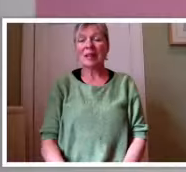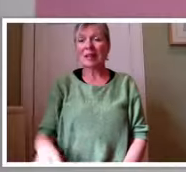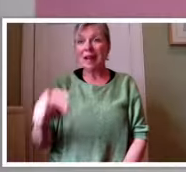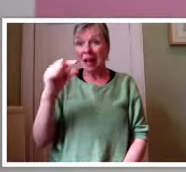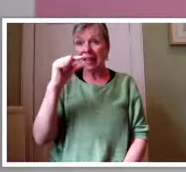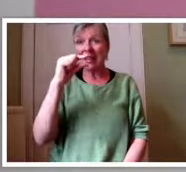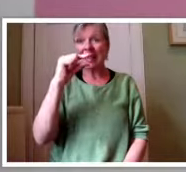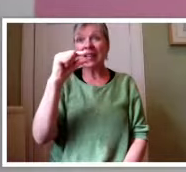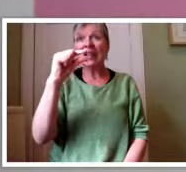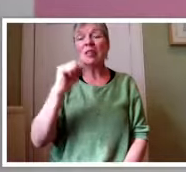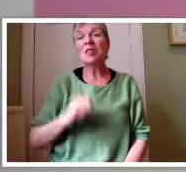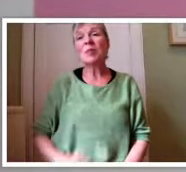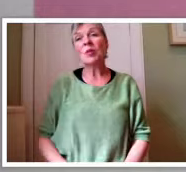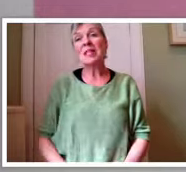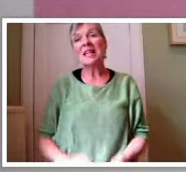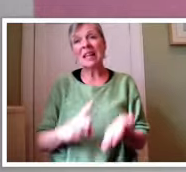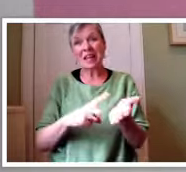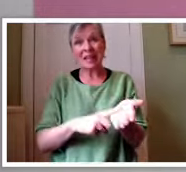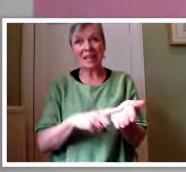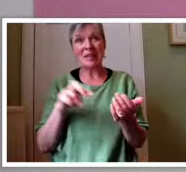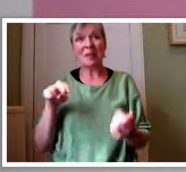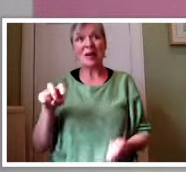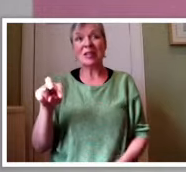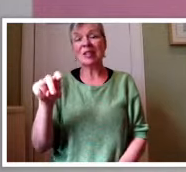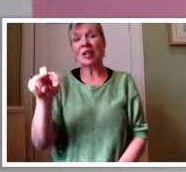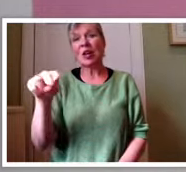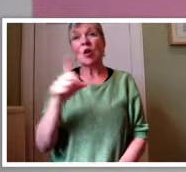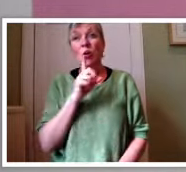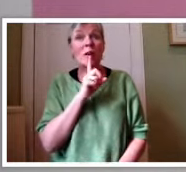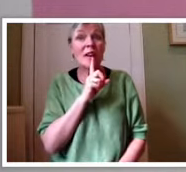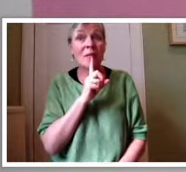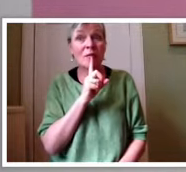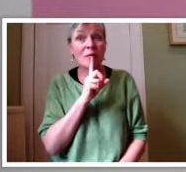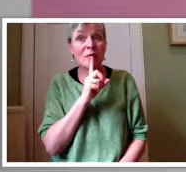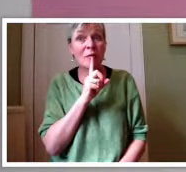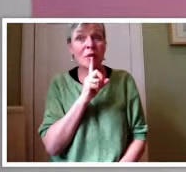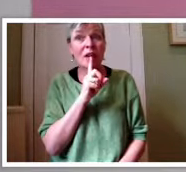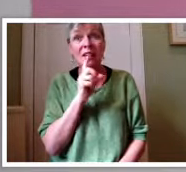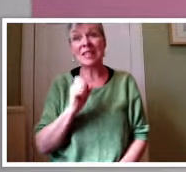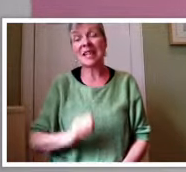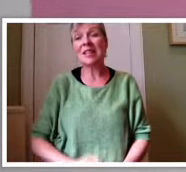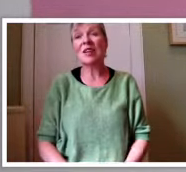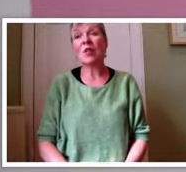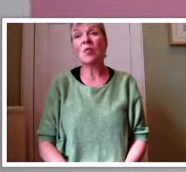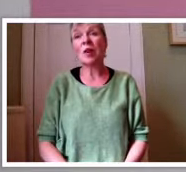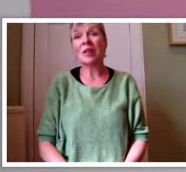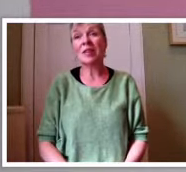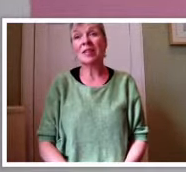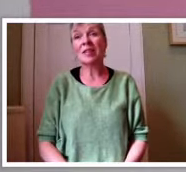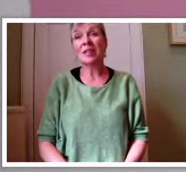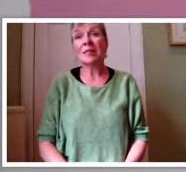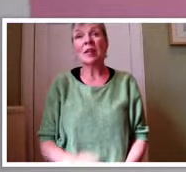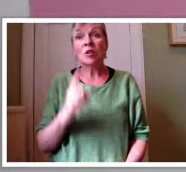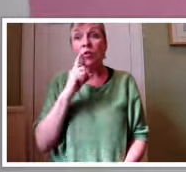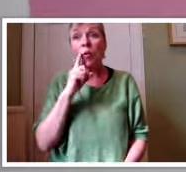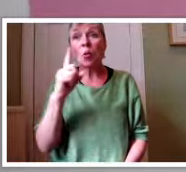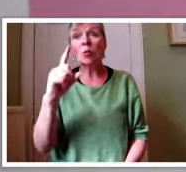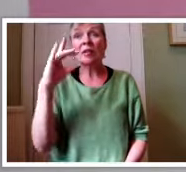And the little spotty ladybird, who never before had said a word,